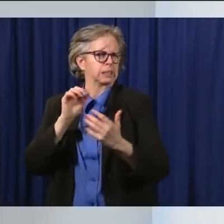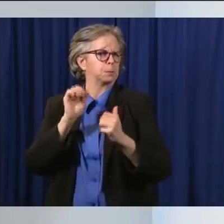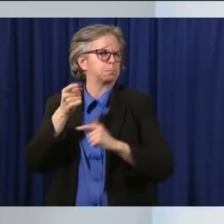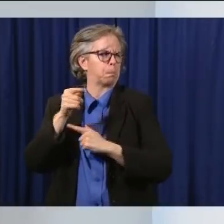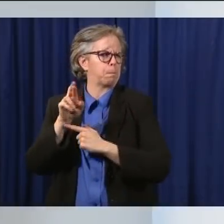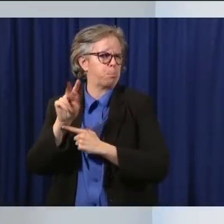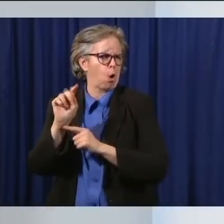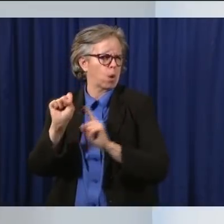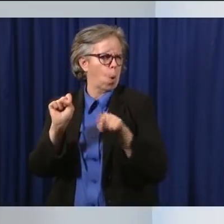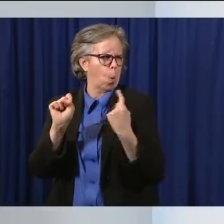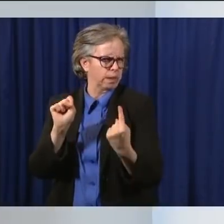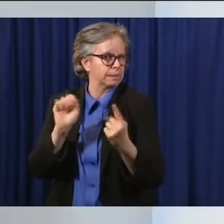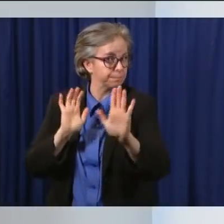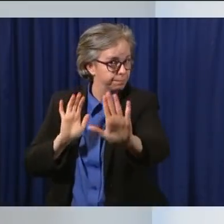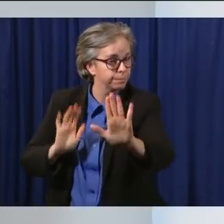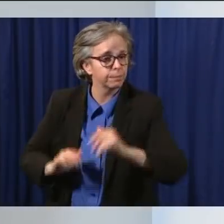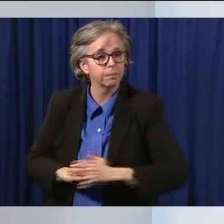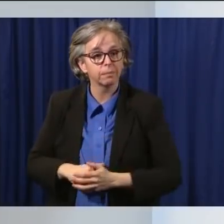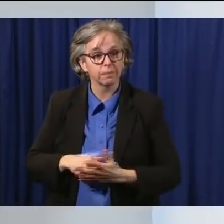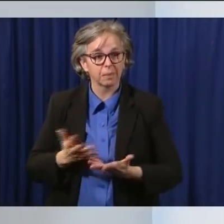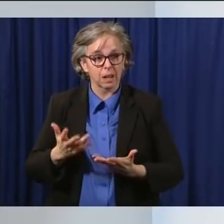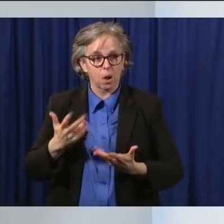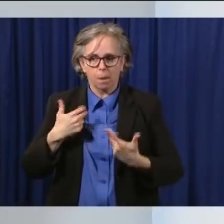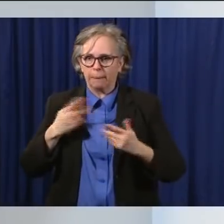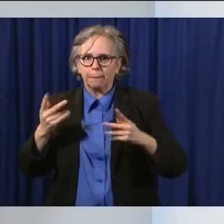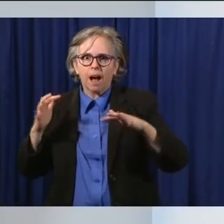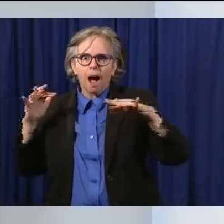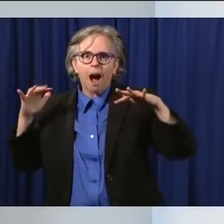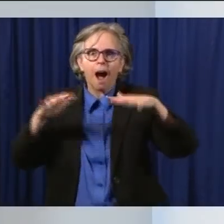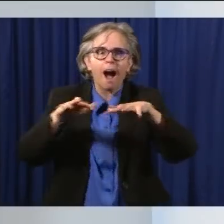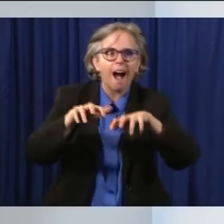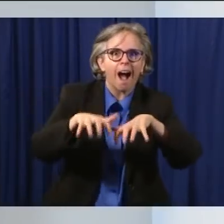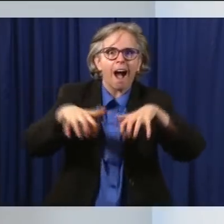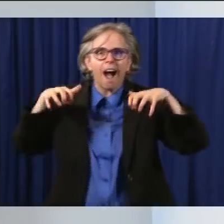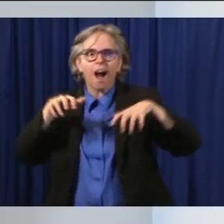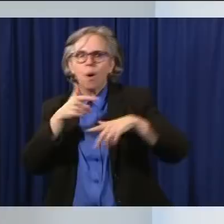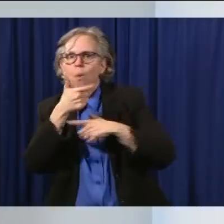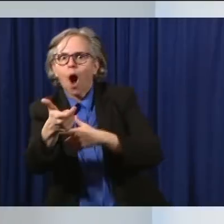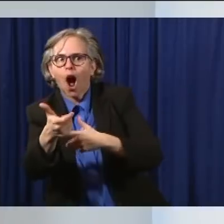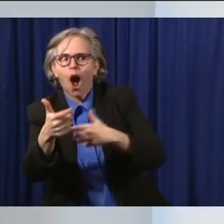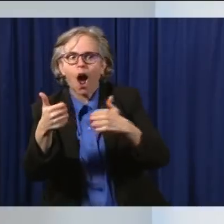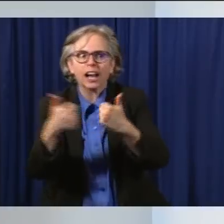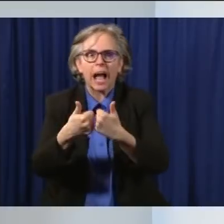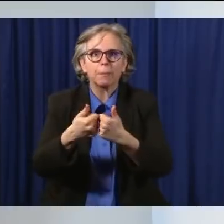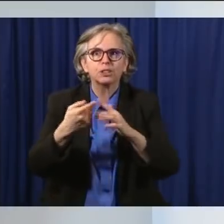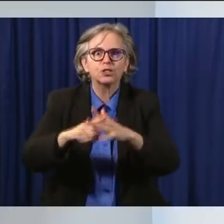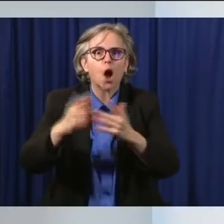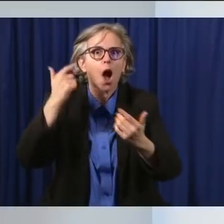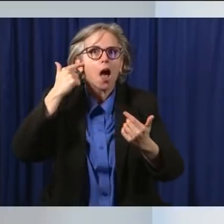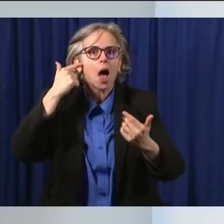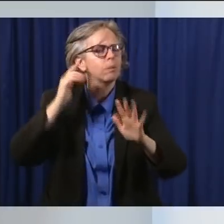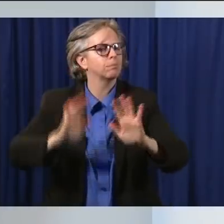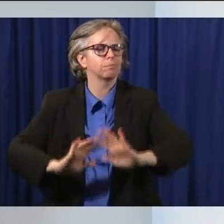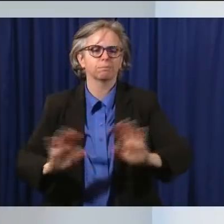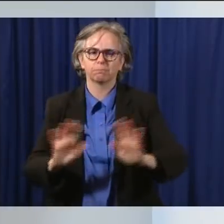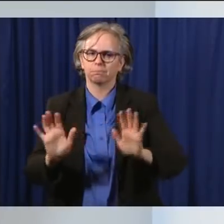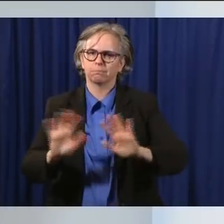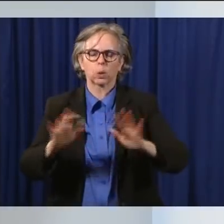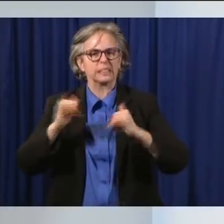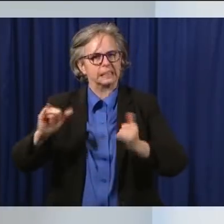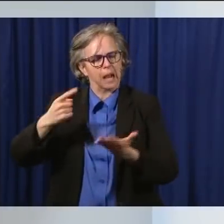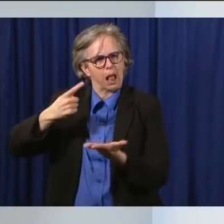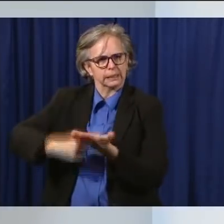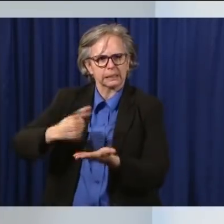that competition for all sports can resume. And the conversations are ongoing. They're ongoing with the Ohio High School